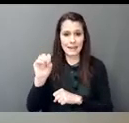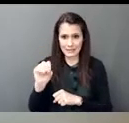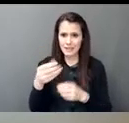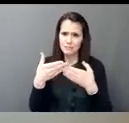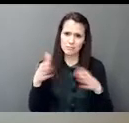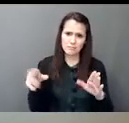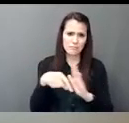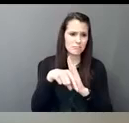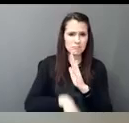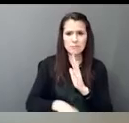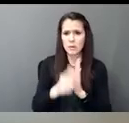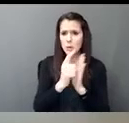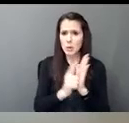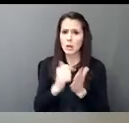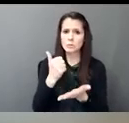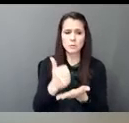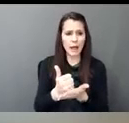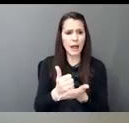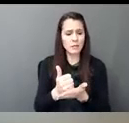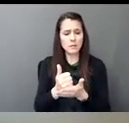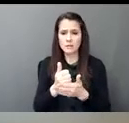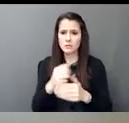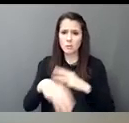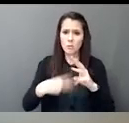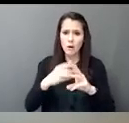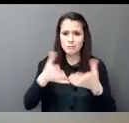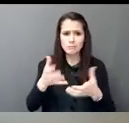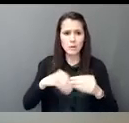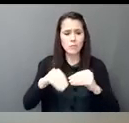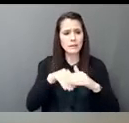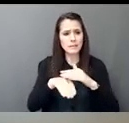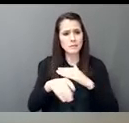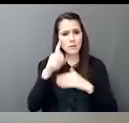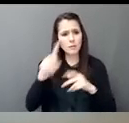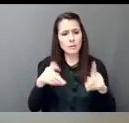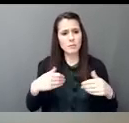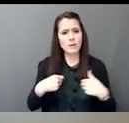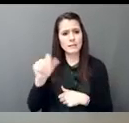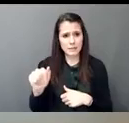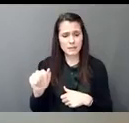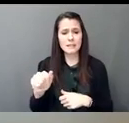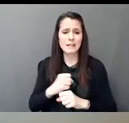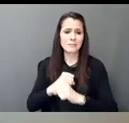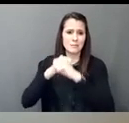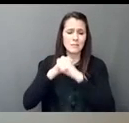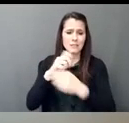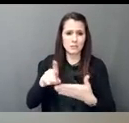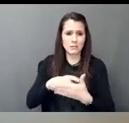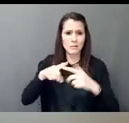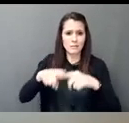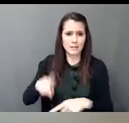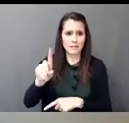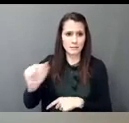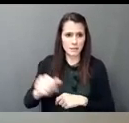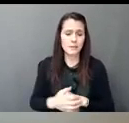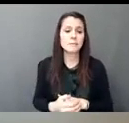intended to make society more accessible to people with disabilities, and it prohibits discrimination based on disability. The second